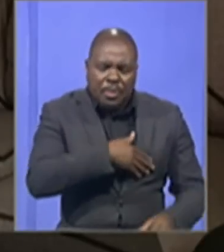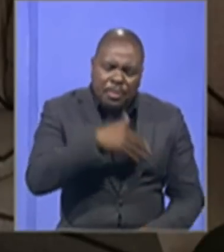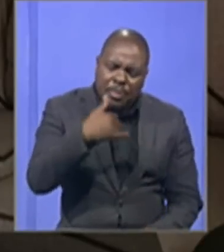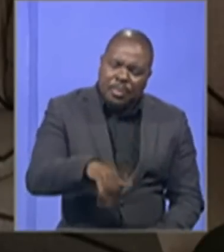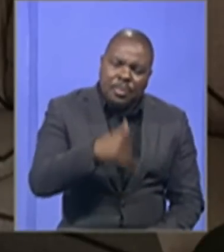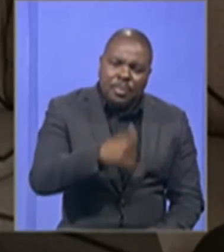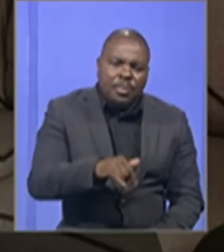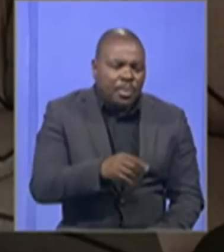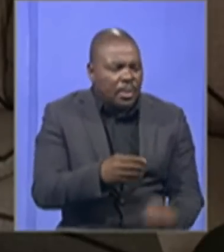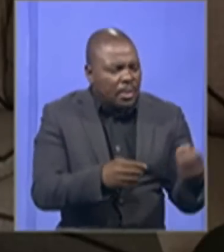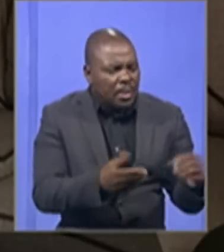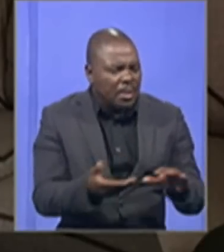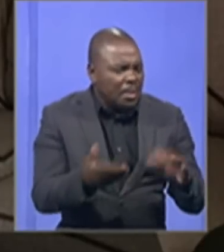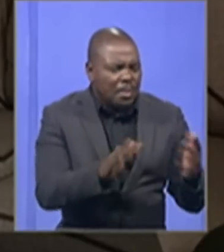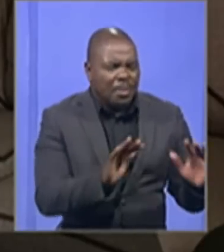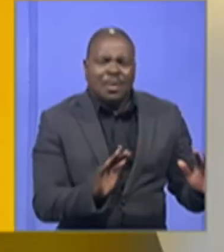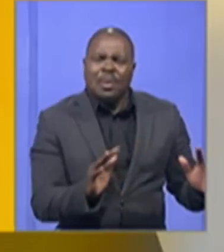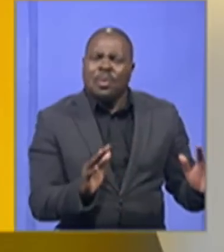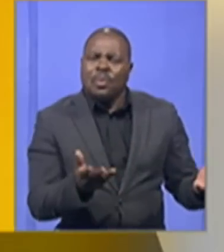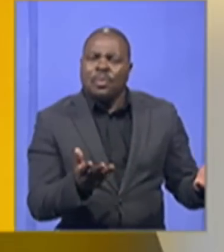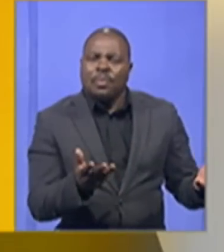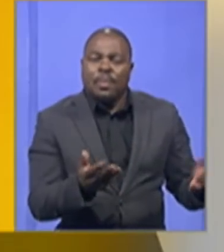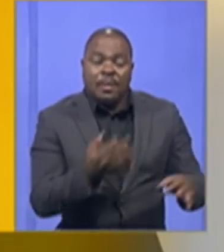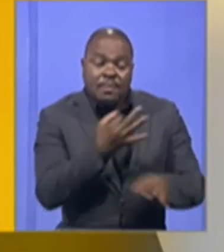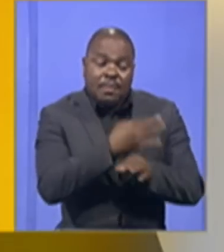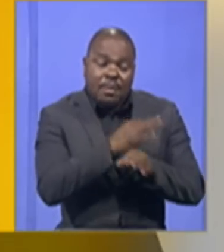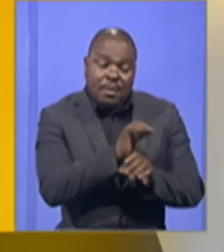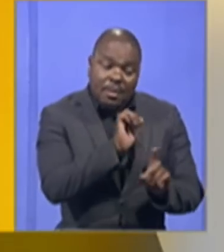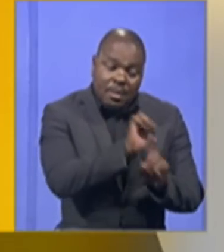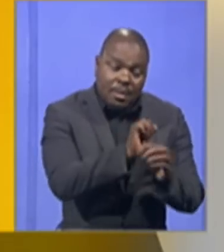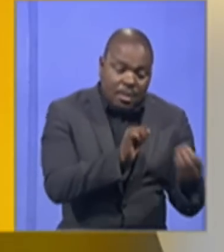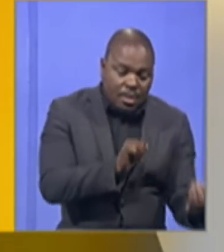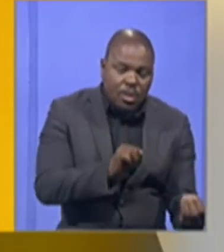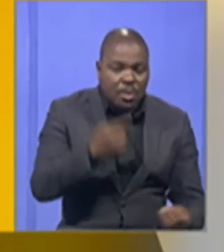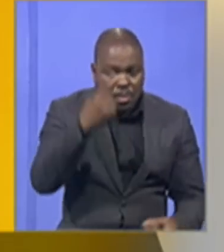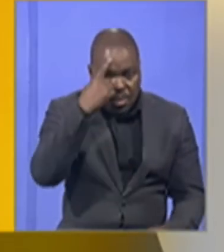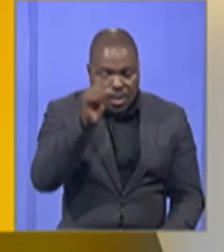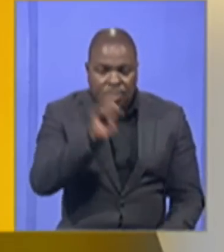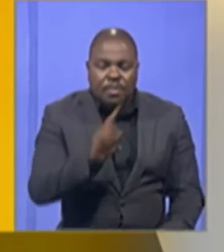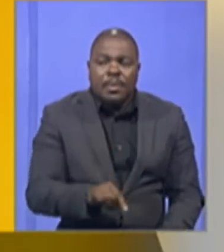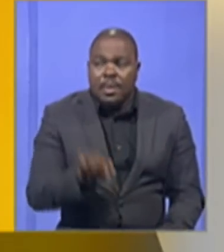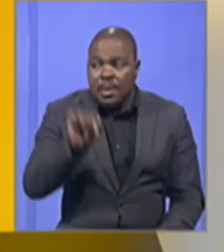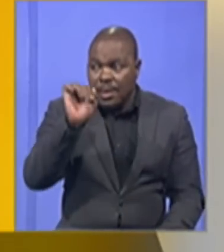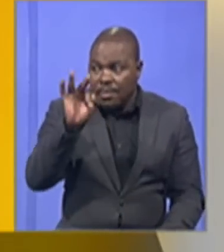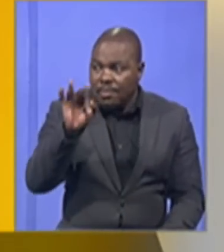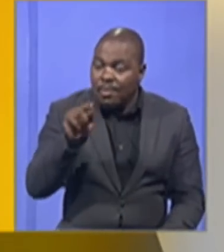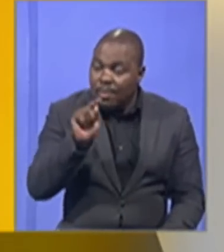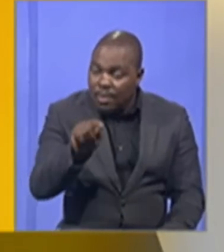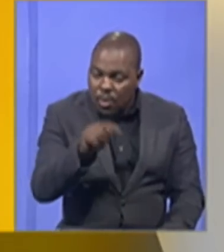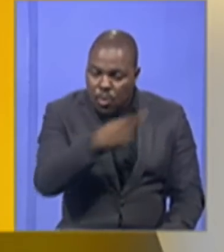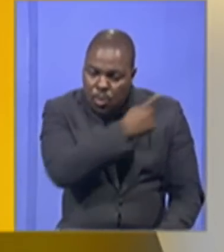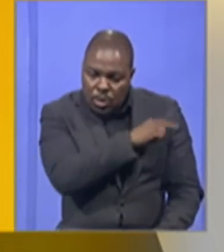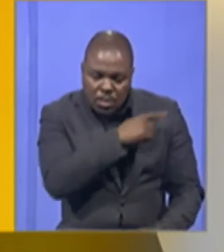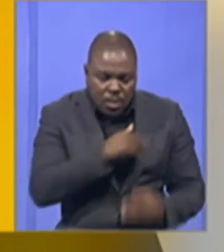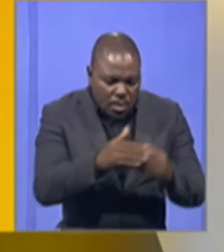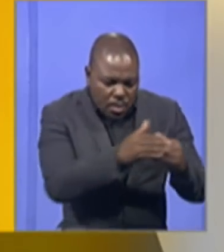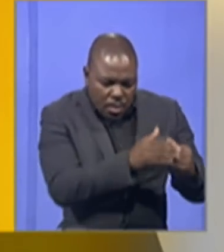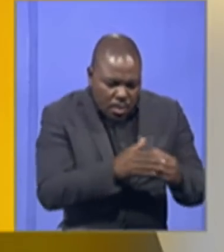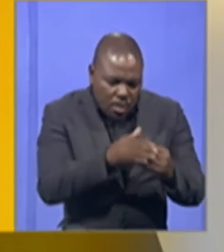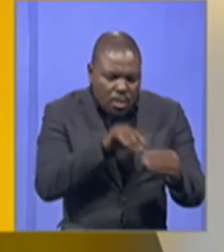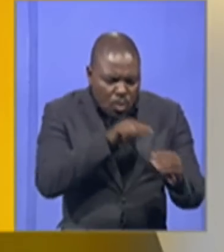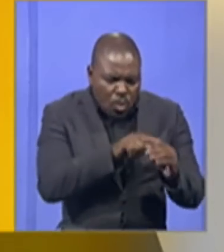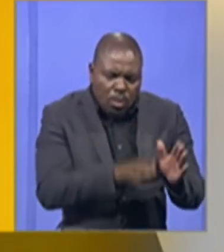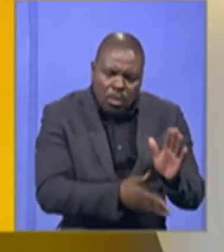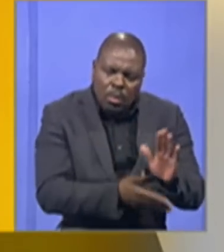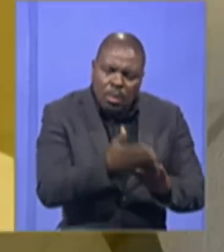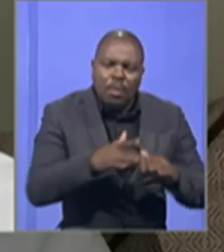ngwana wa bone a tlhokafetseng ka teng. Rraagwe ngwana o dumela gore ga nka bo ngwana wa gagwe a filwe tlhokomelo e nepagetseng nka bo a